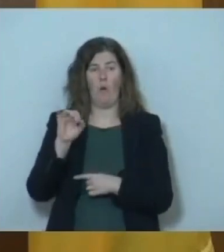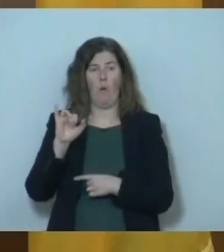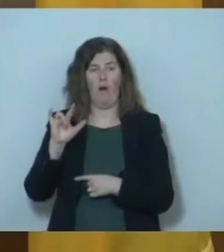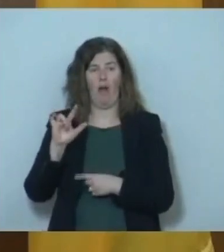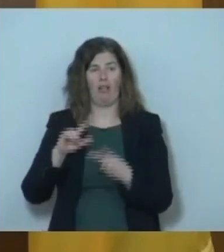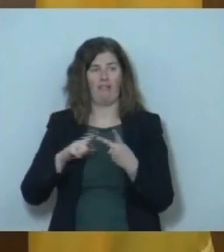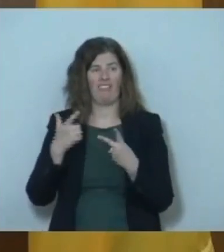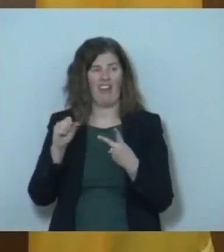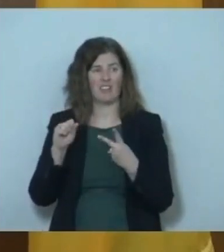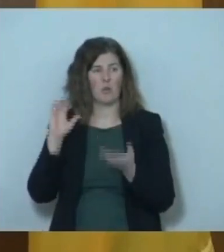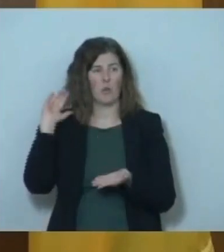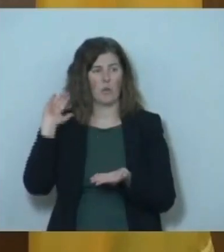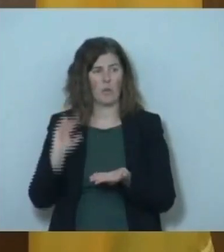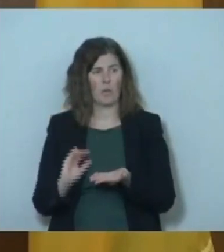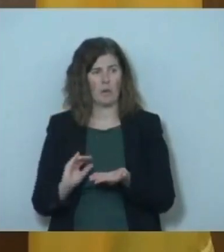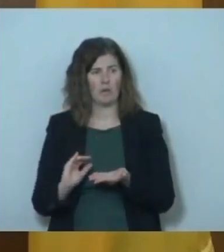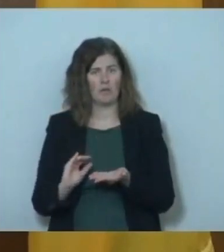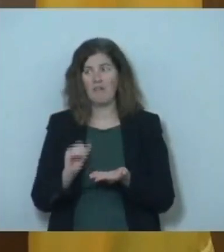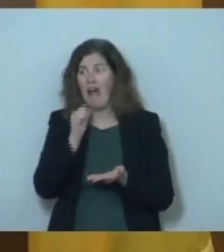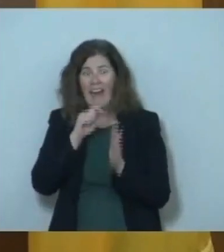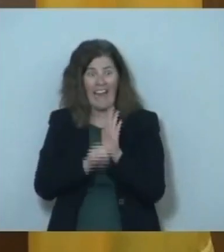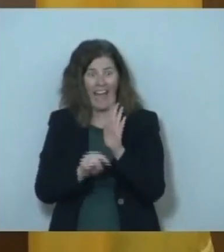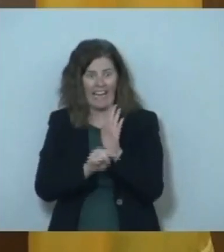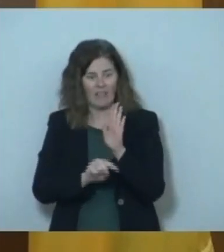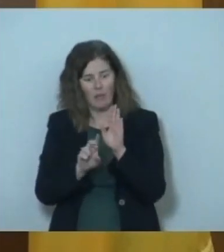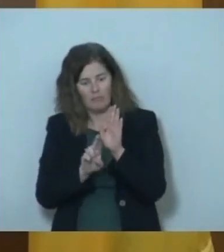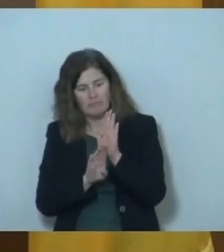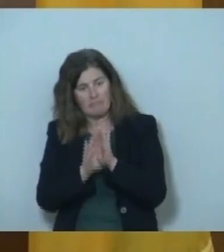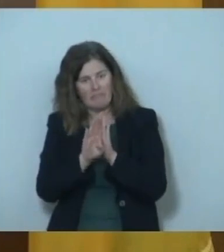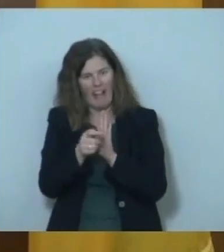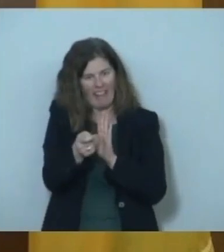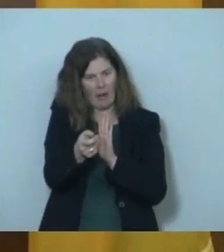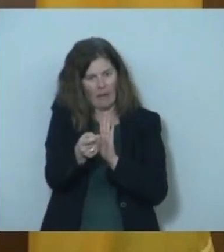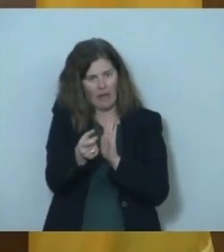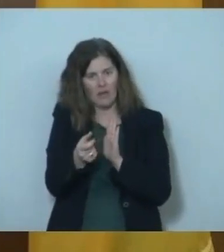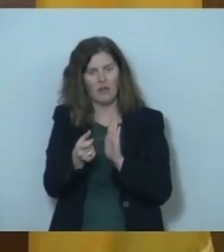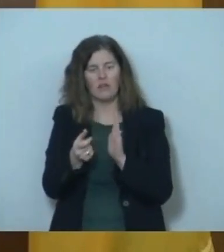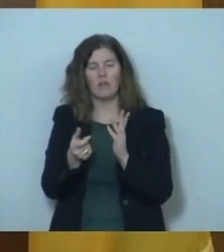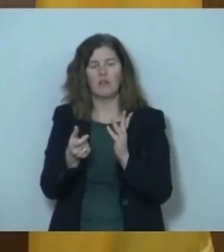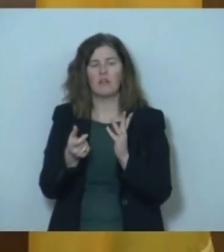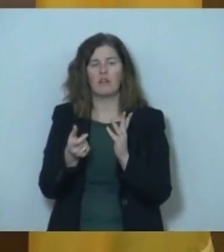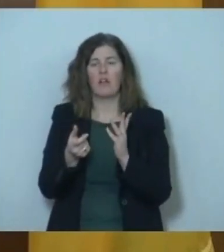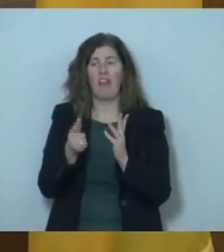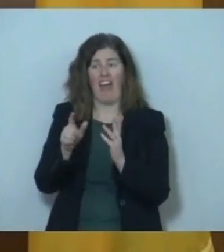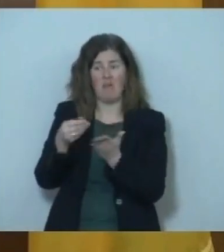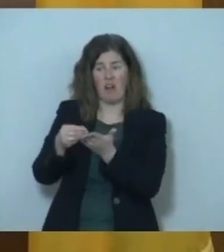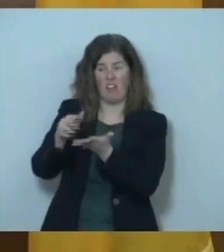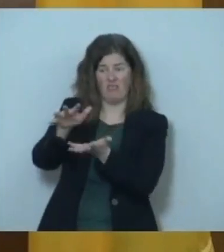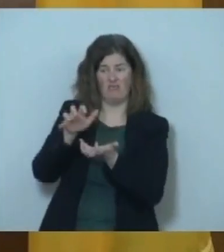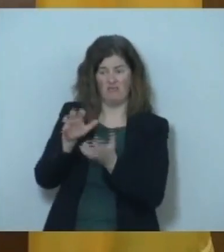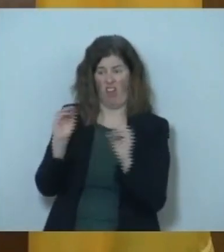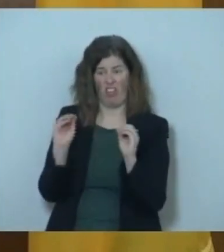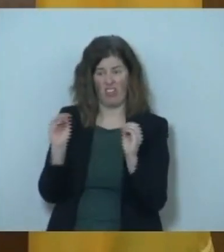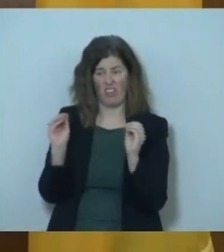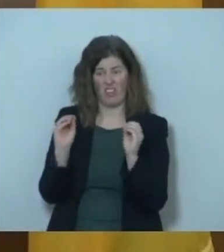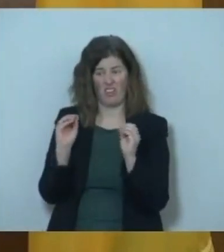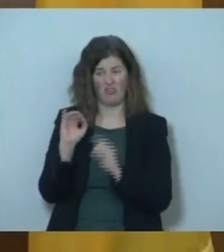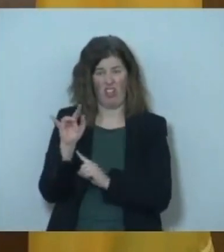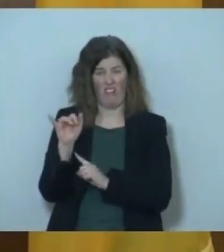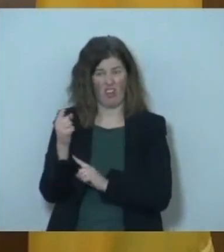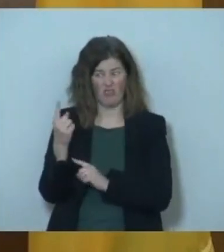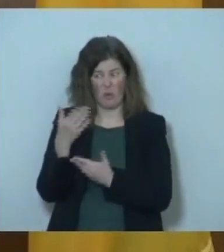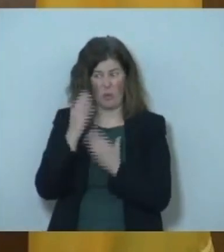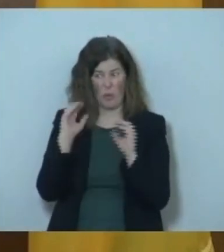nearly as high, although thank God it's not negative, that without having those revenues coming in July